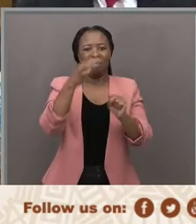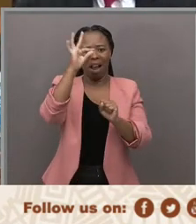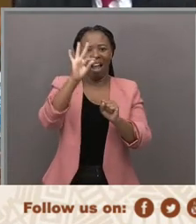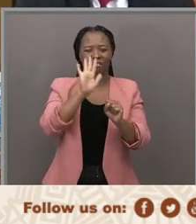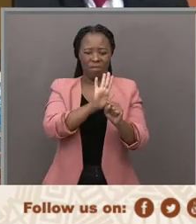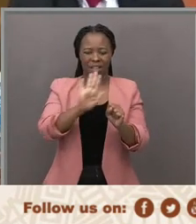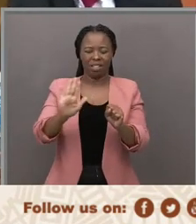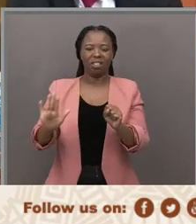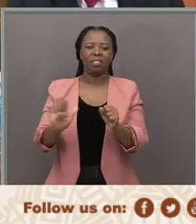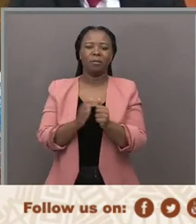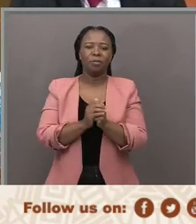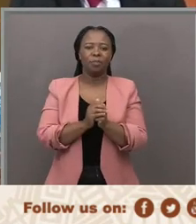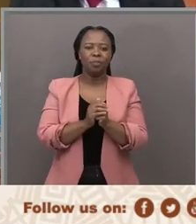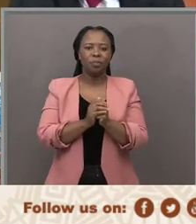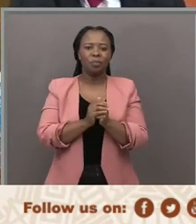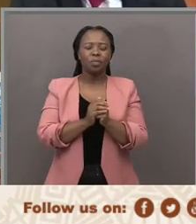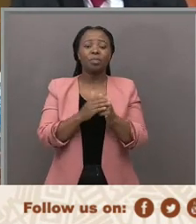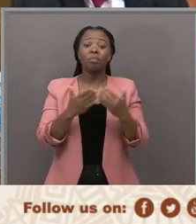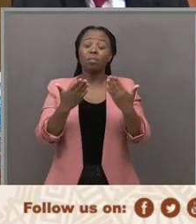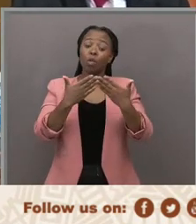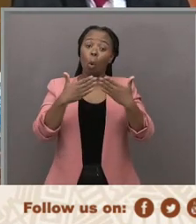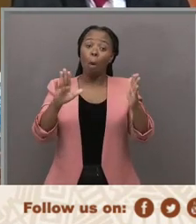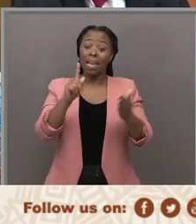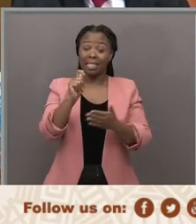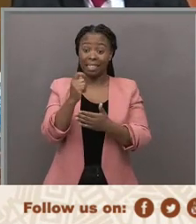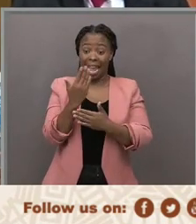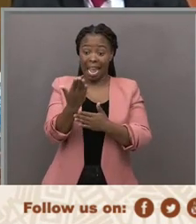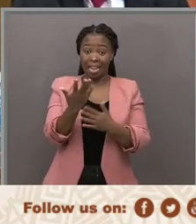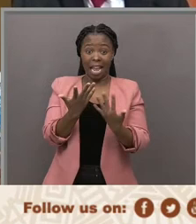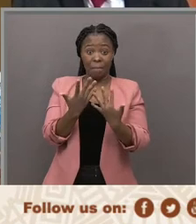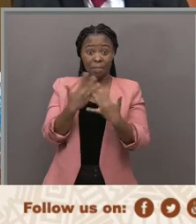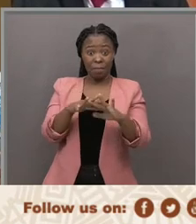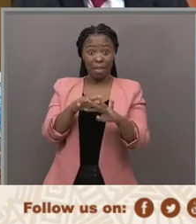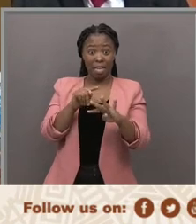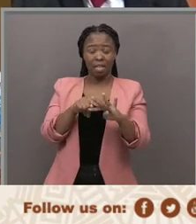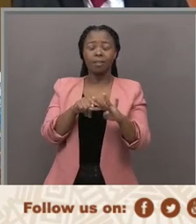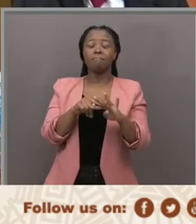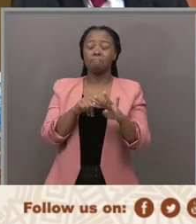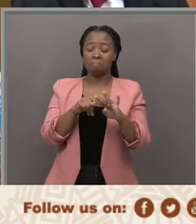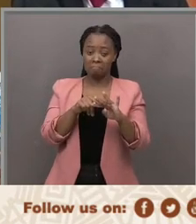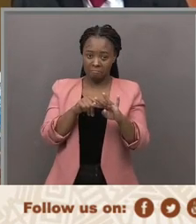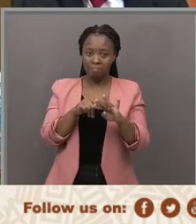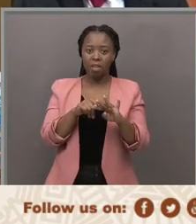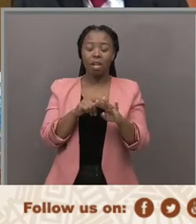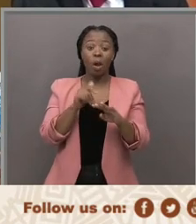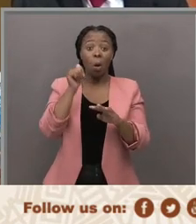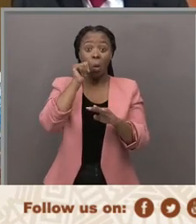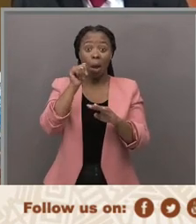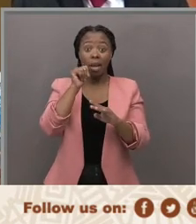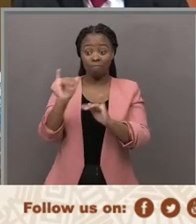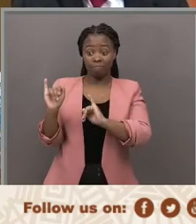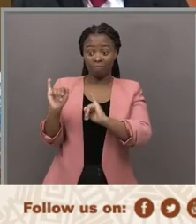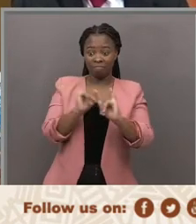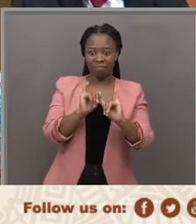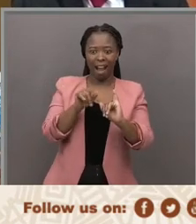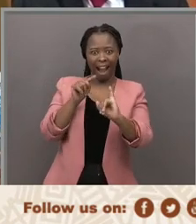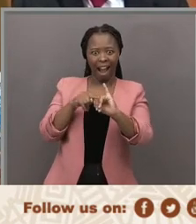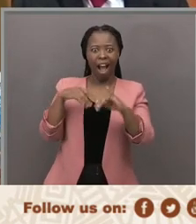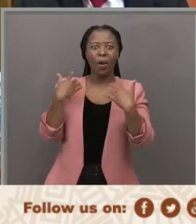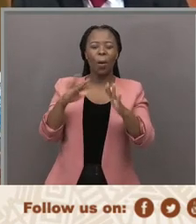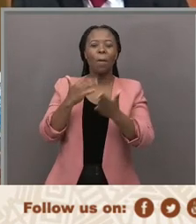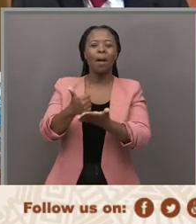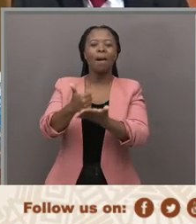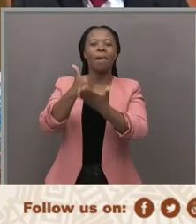The implementation of the open tender system was very groundbreaking when it was introduced. It helps us over